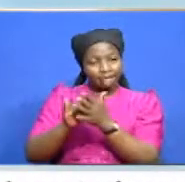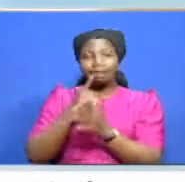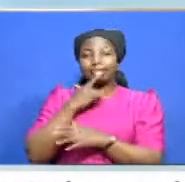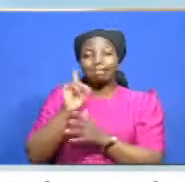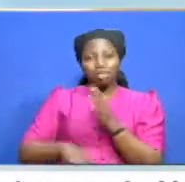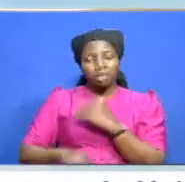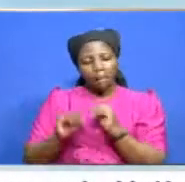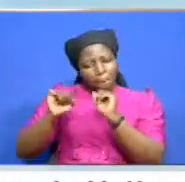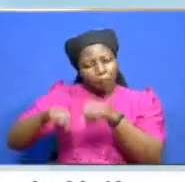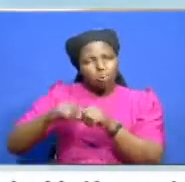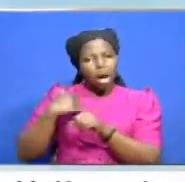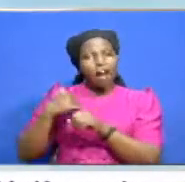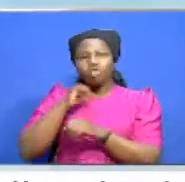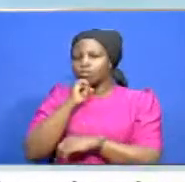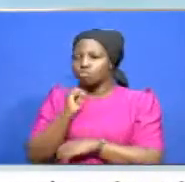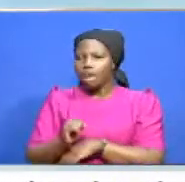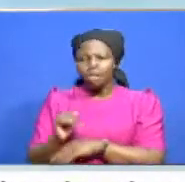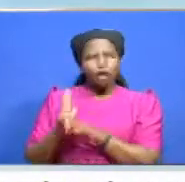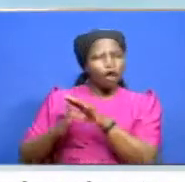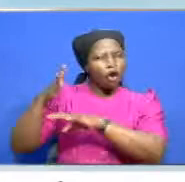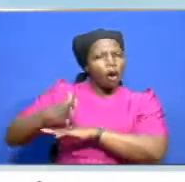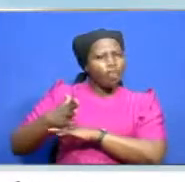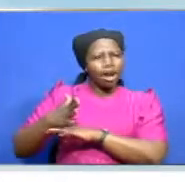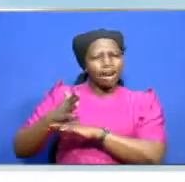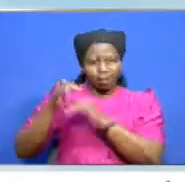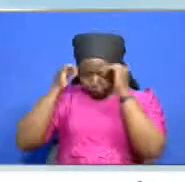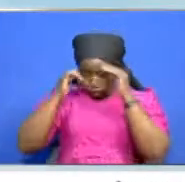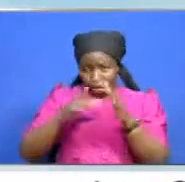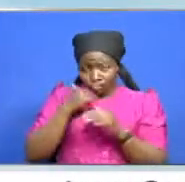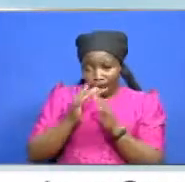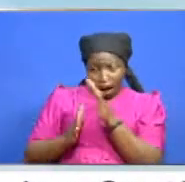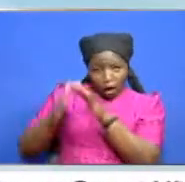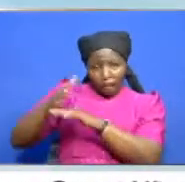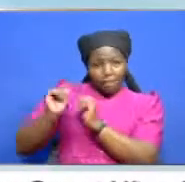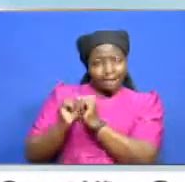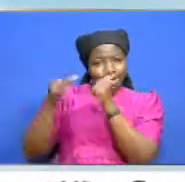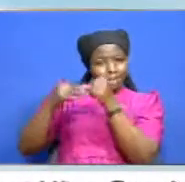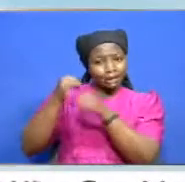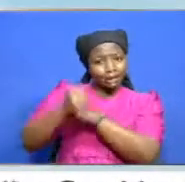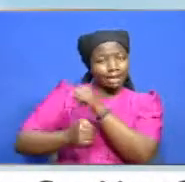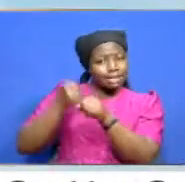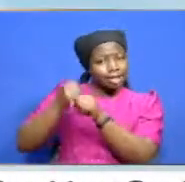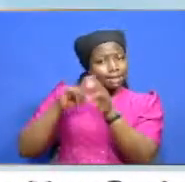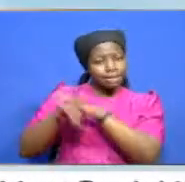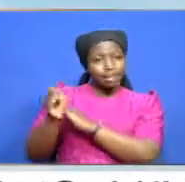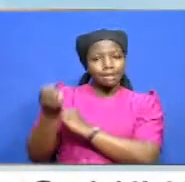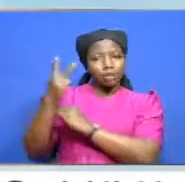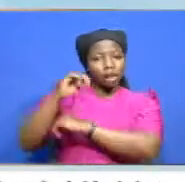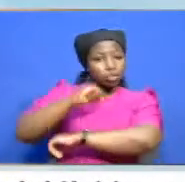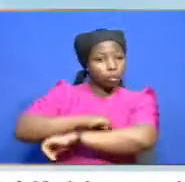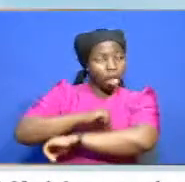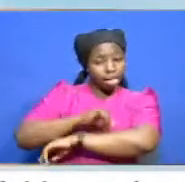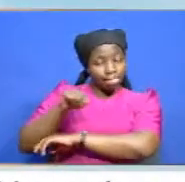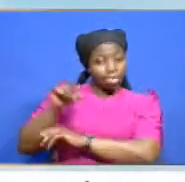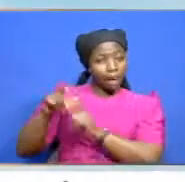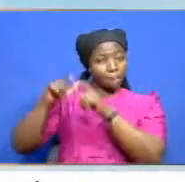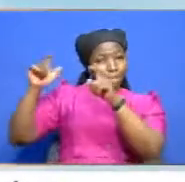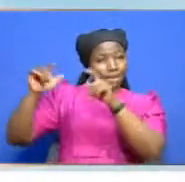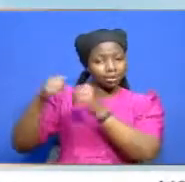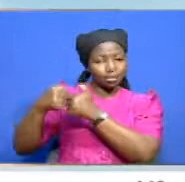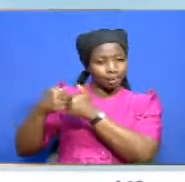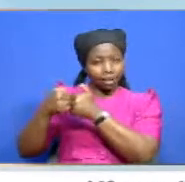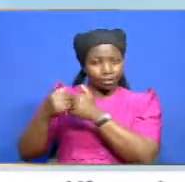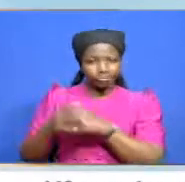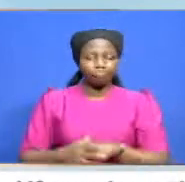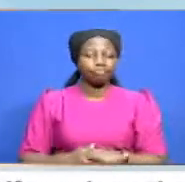in school, the learners who are above the age of 18 in our secondary school system. And that is the major challenge. But